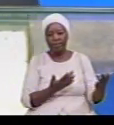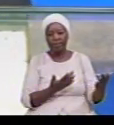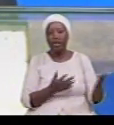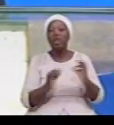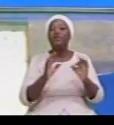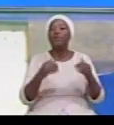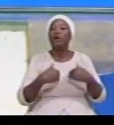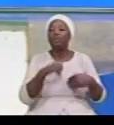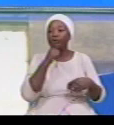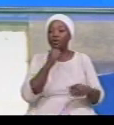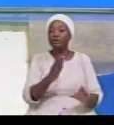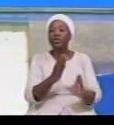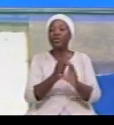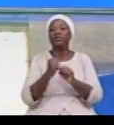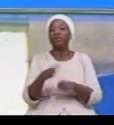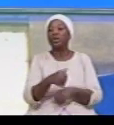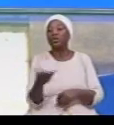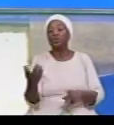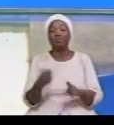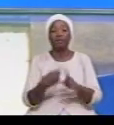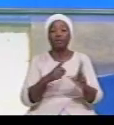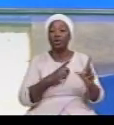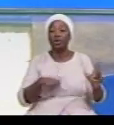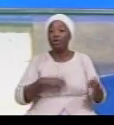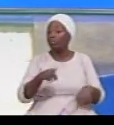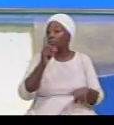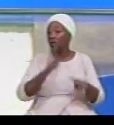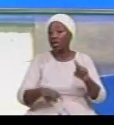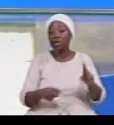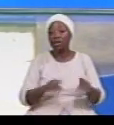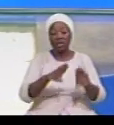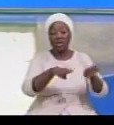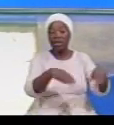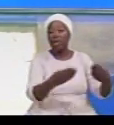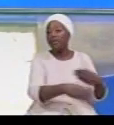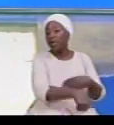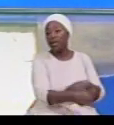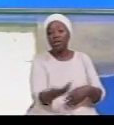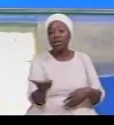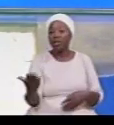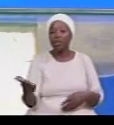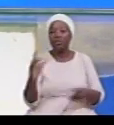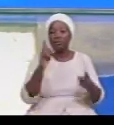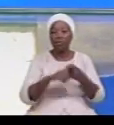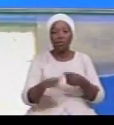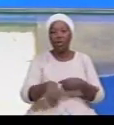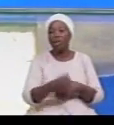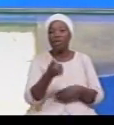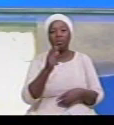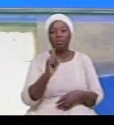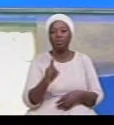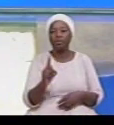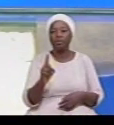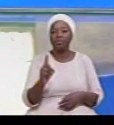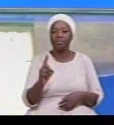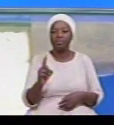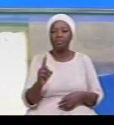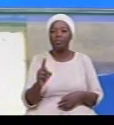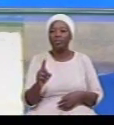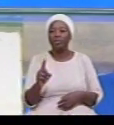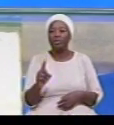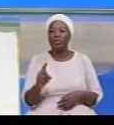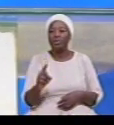received anything from the Lord, you cannot deliver anything to anybody. Is